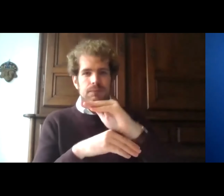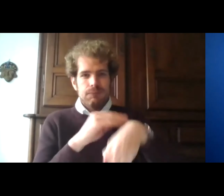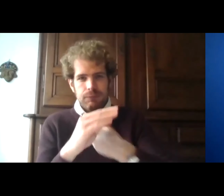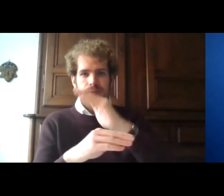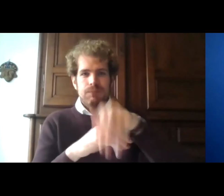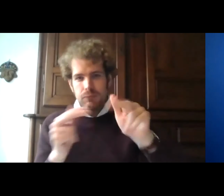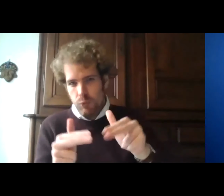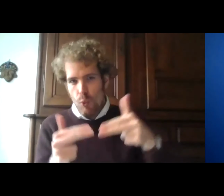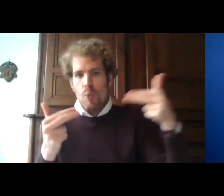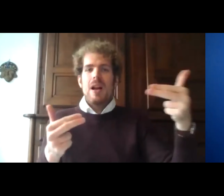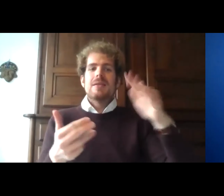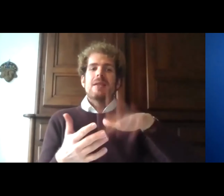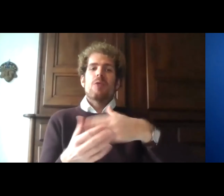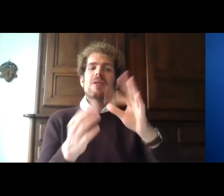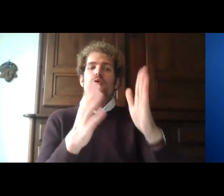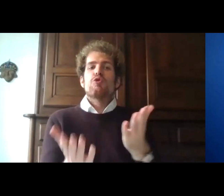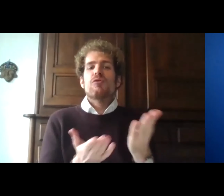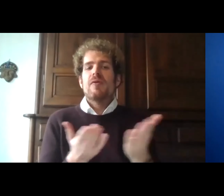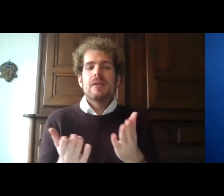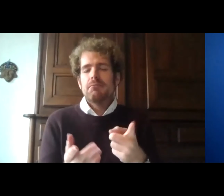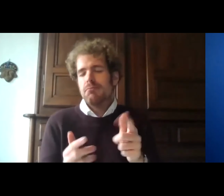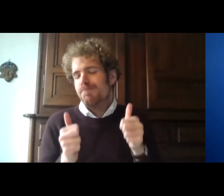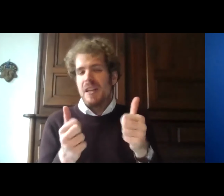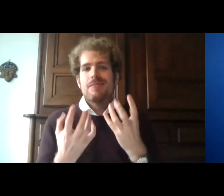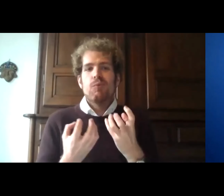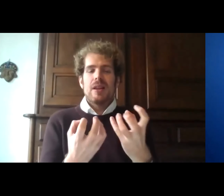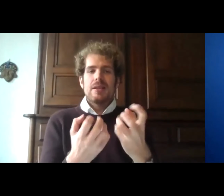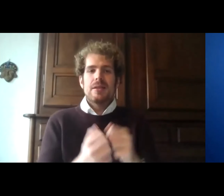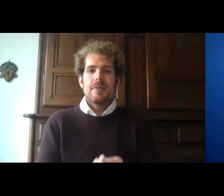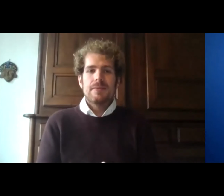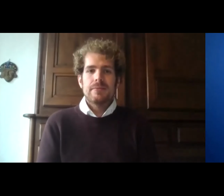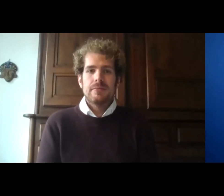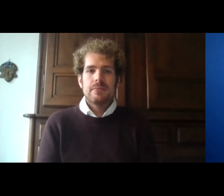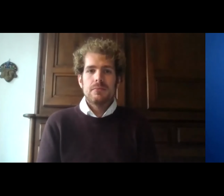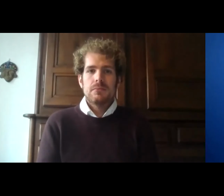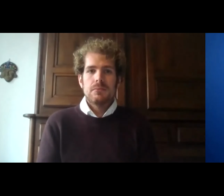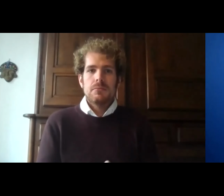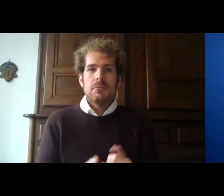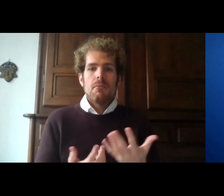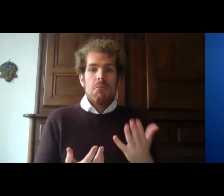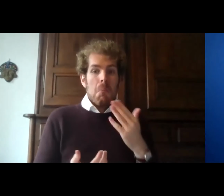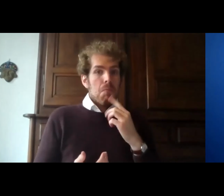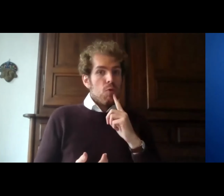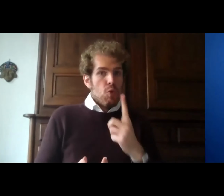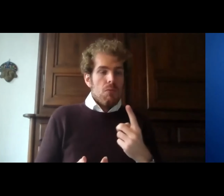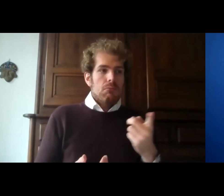news. And news cycles, as you know, now are 24/7. Those services need to be 24/7 as well.